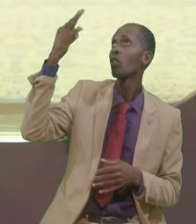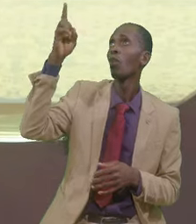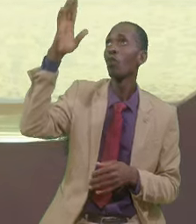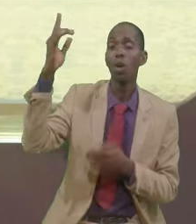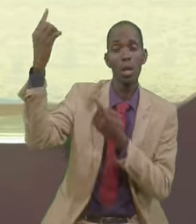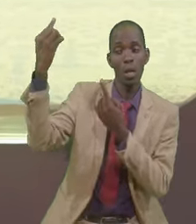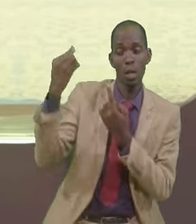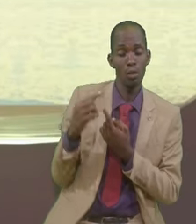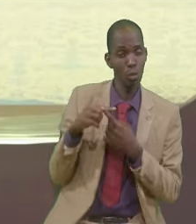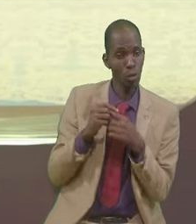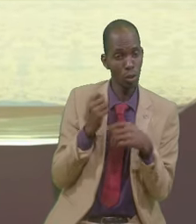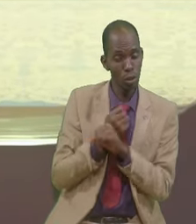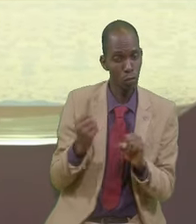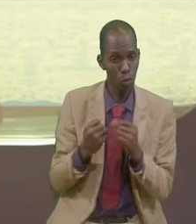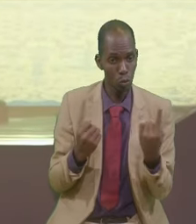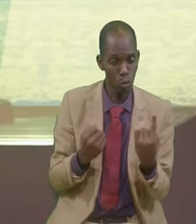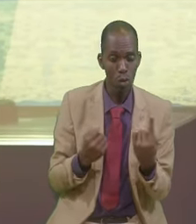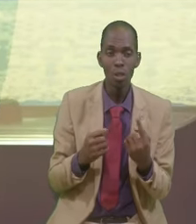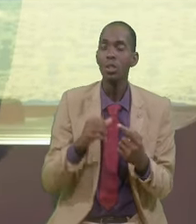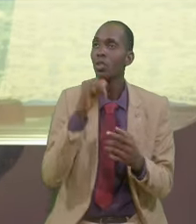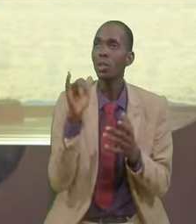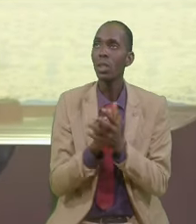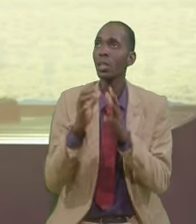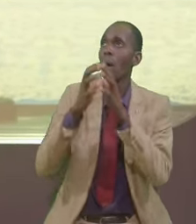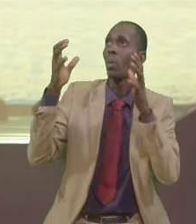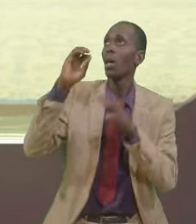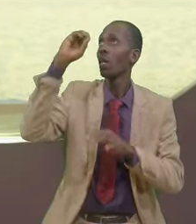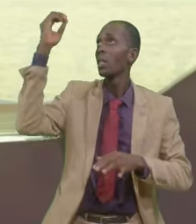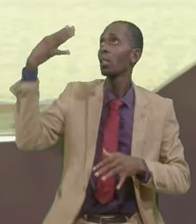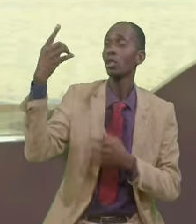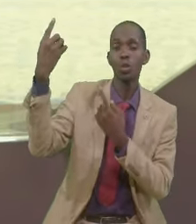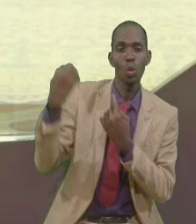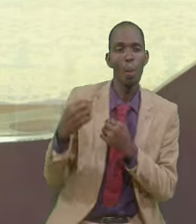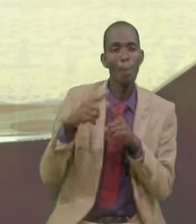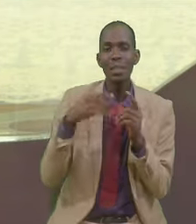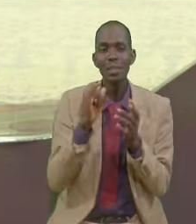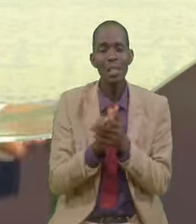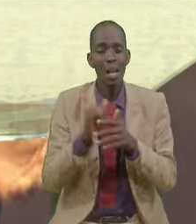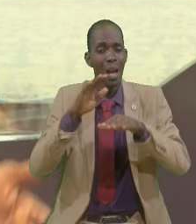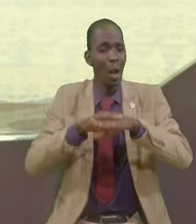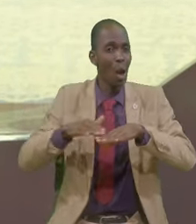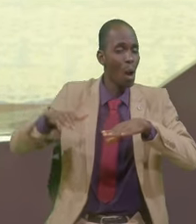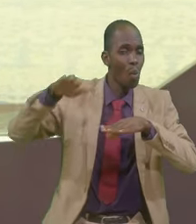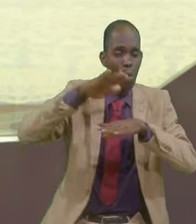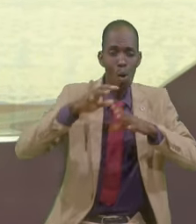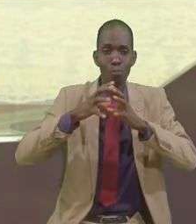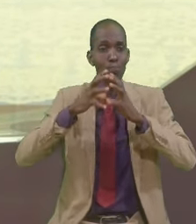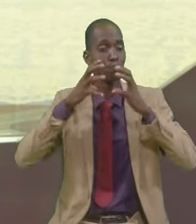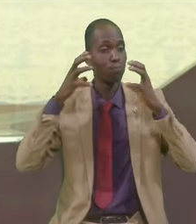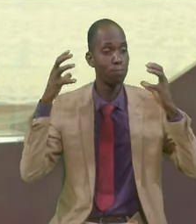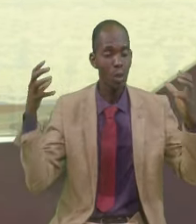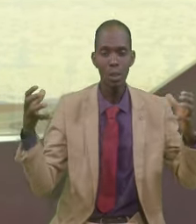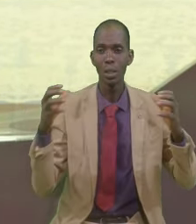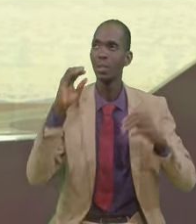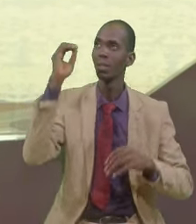it's not only that the abundant grace of God came to save me, he said, exceedingly abundant grace. You need